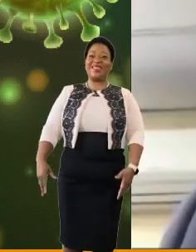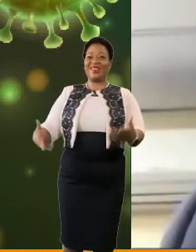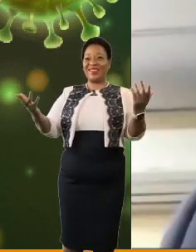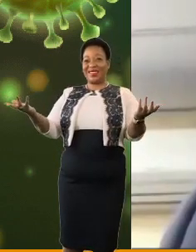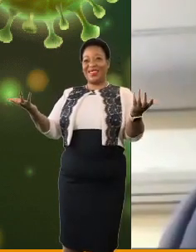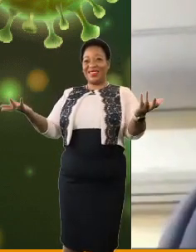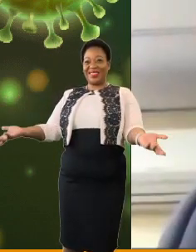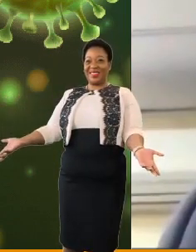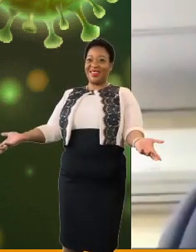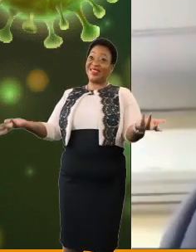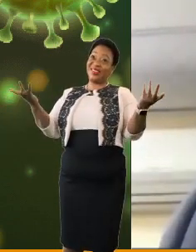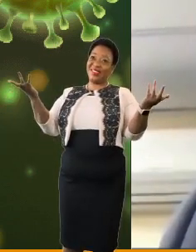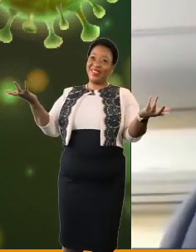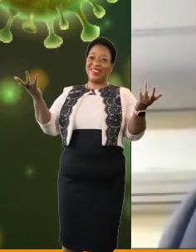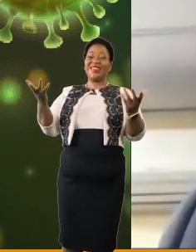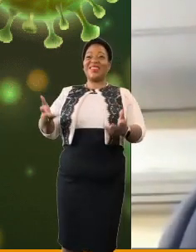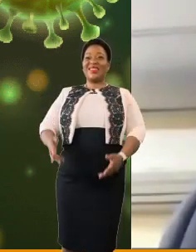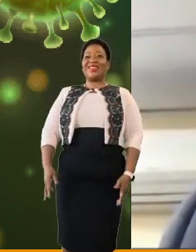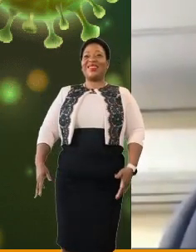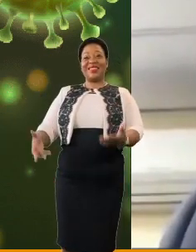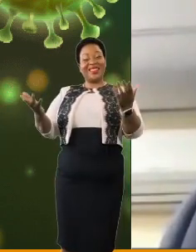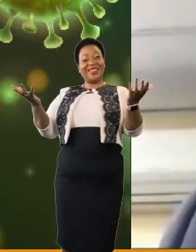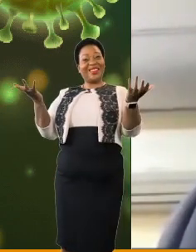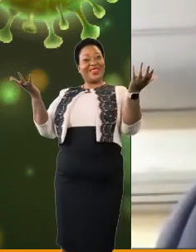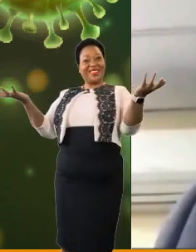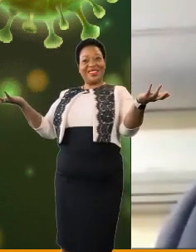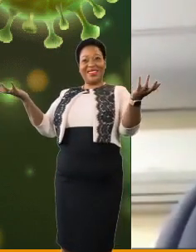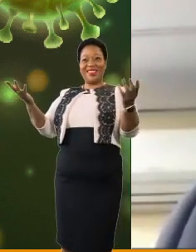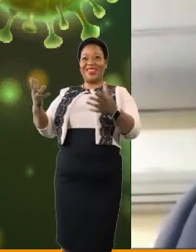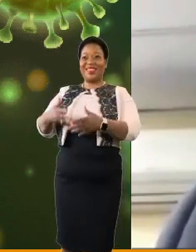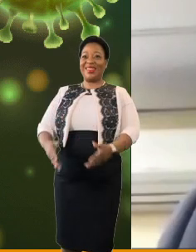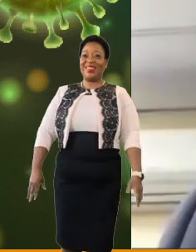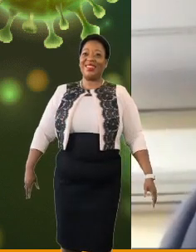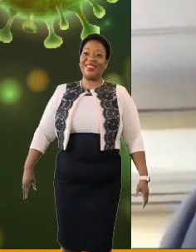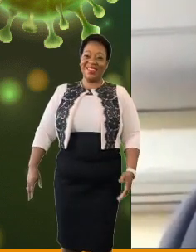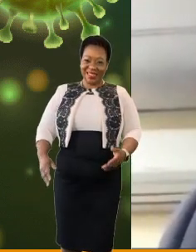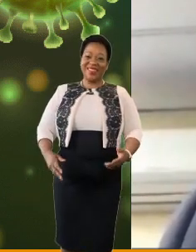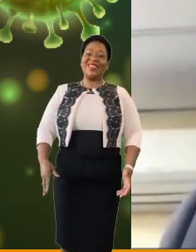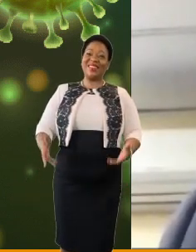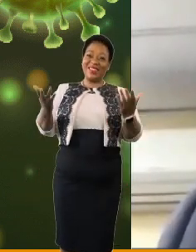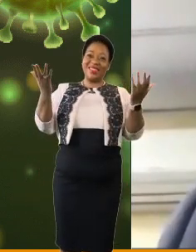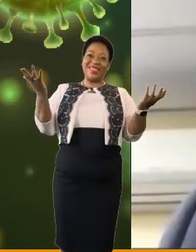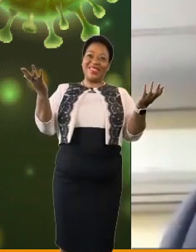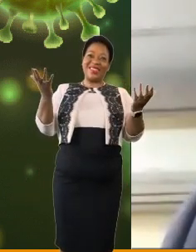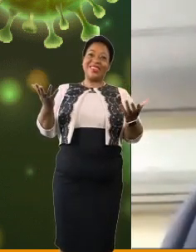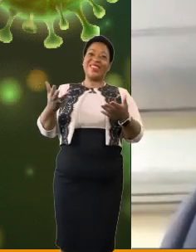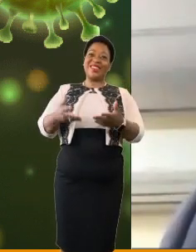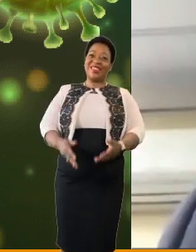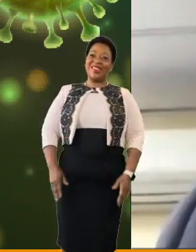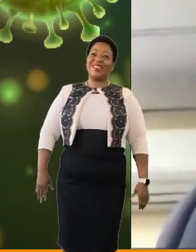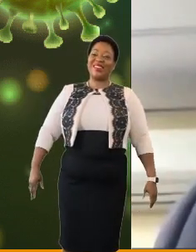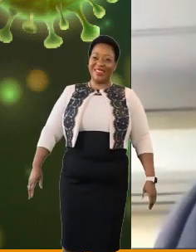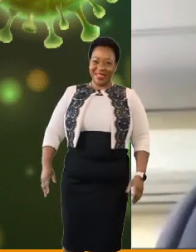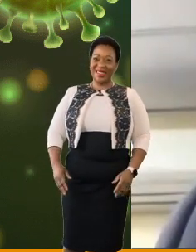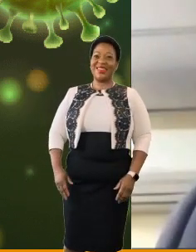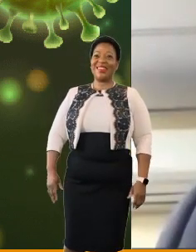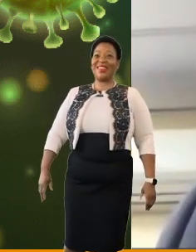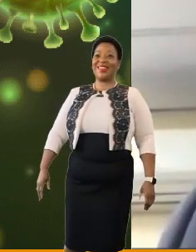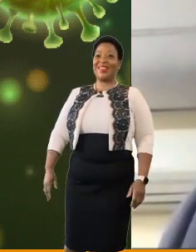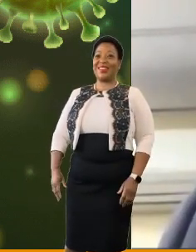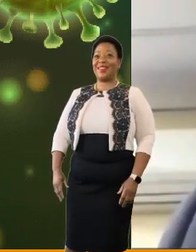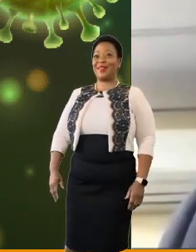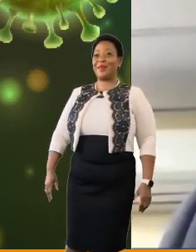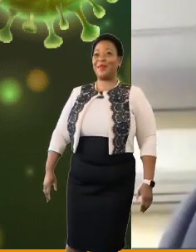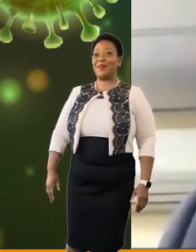need to encourage the employers to take advantage of this benefit. It's available for the employers, it's available for the employees. is also available